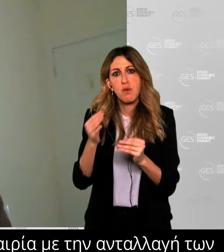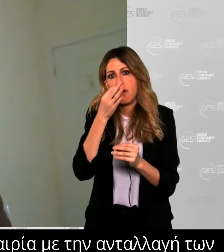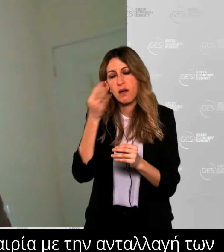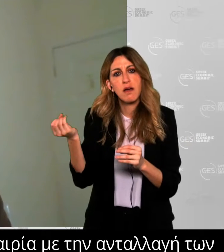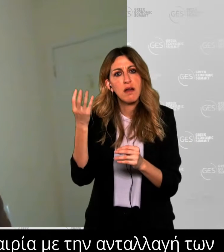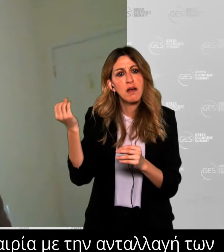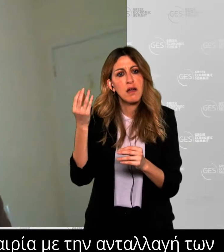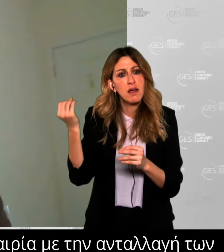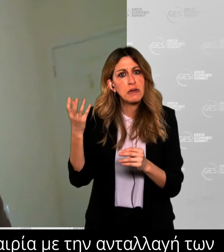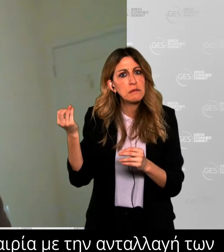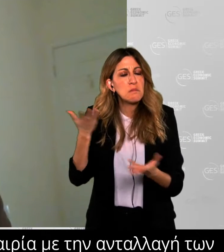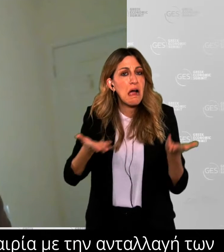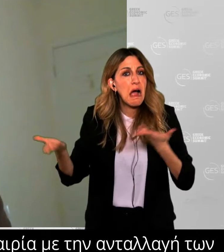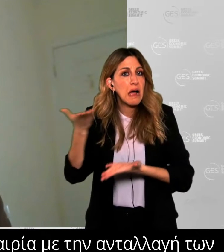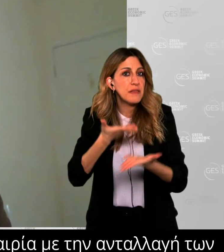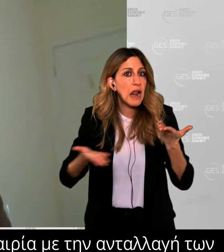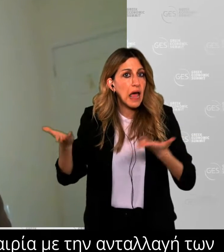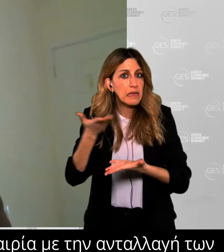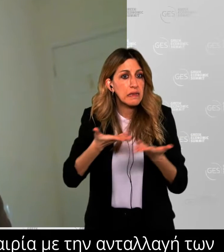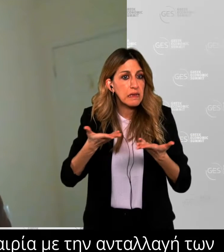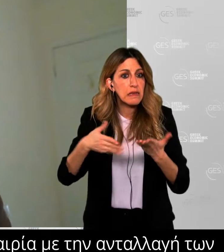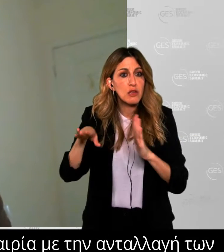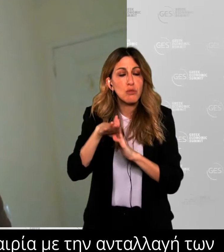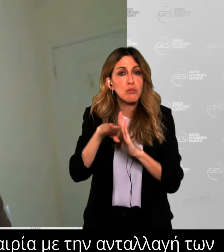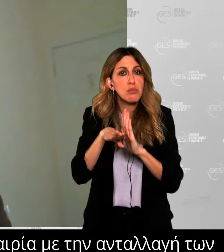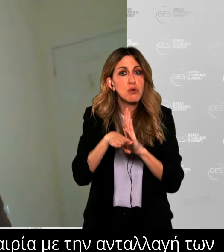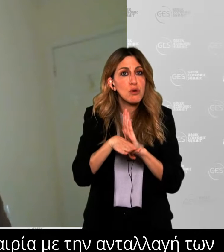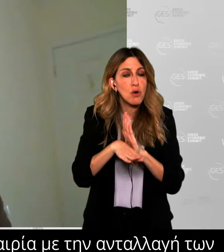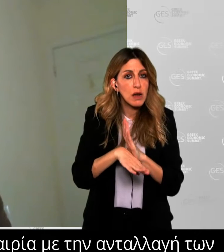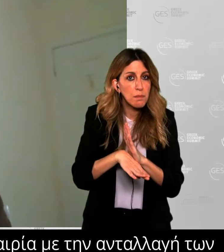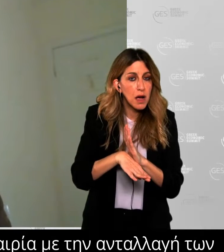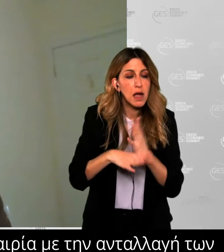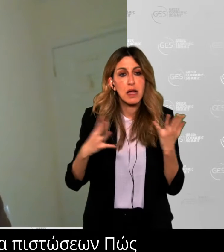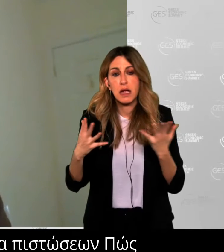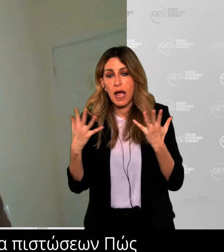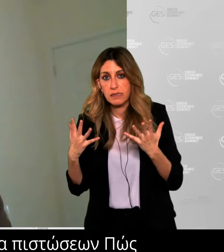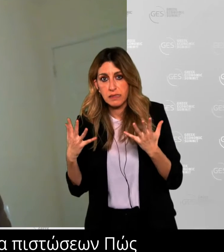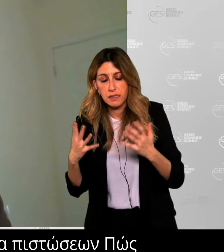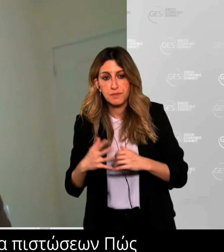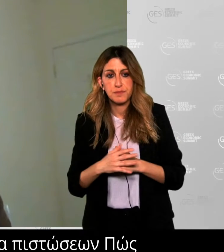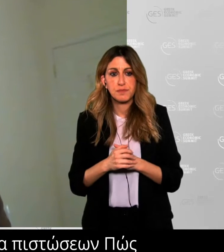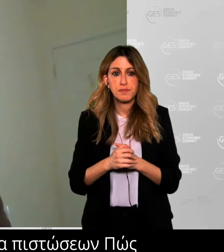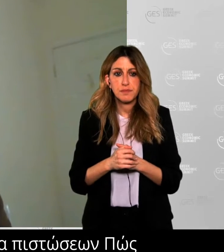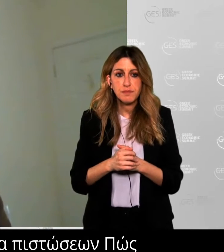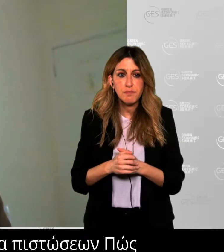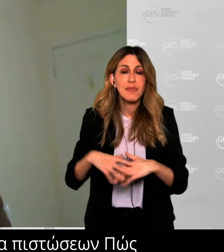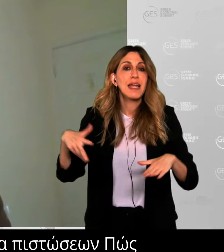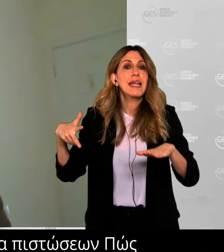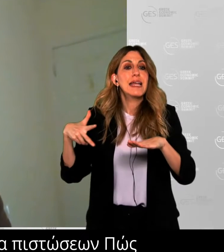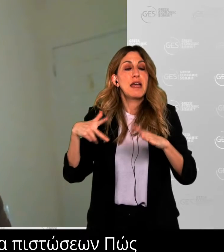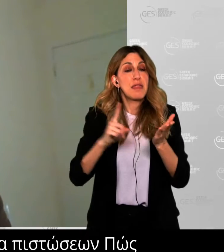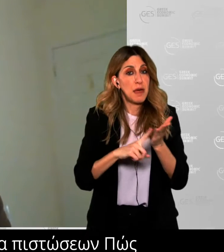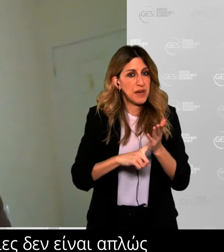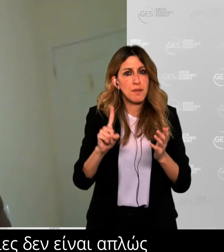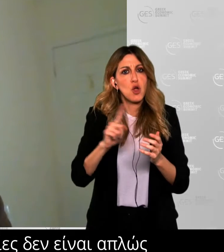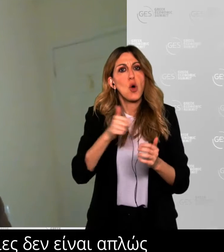So how do we recognize those companies who are not just mitigating their underlying emissions, but they are compensating for the